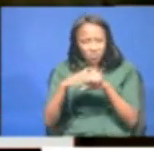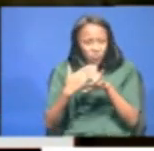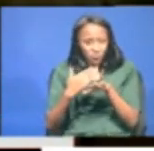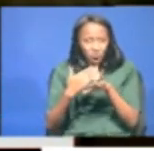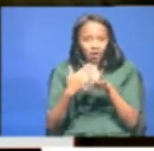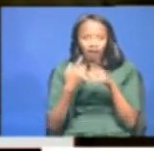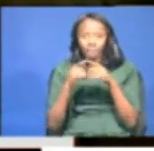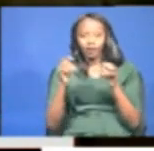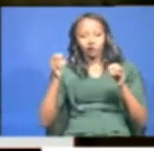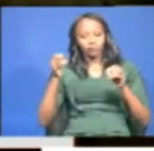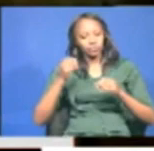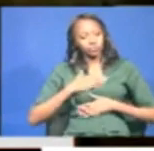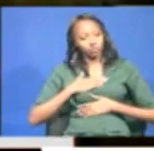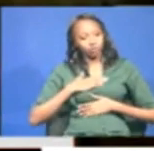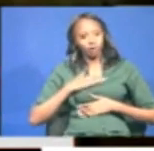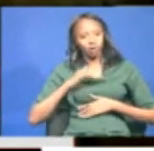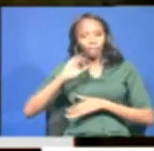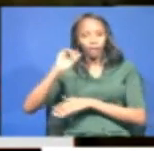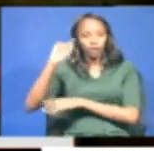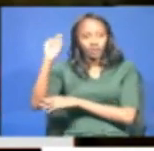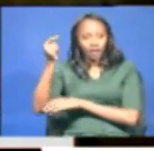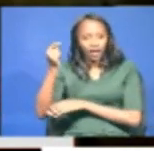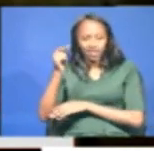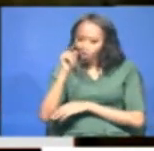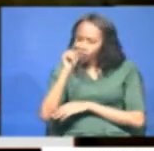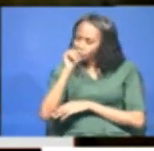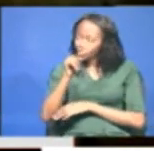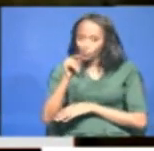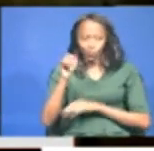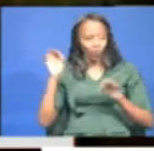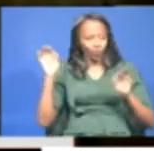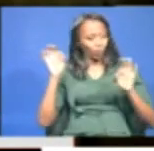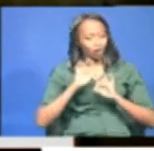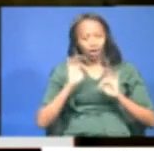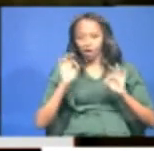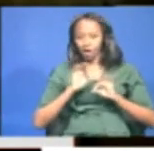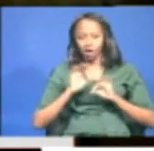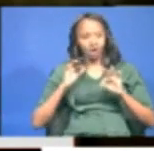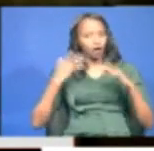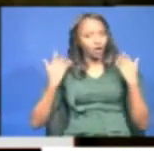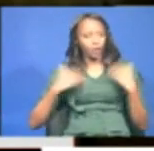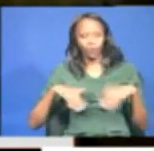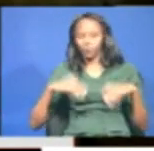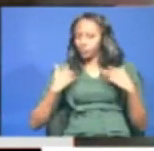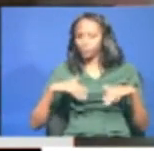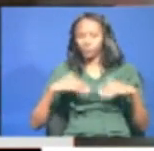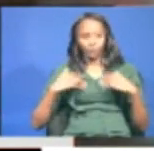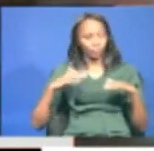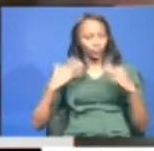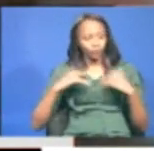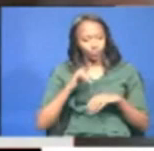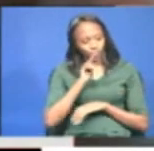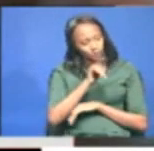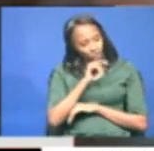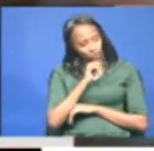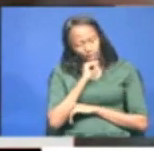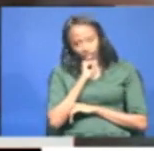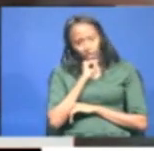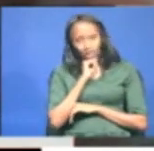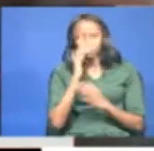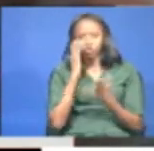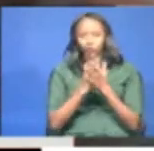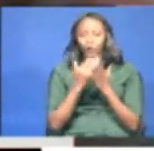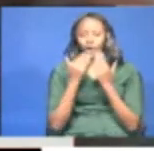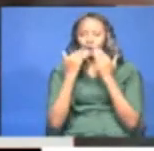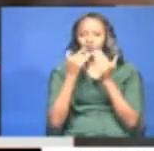watu wa mlima, nyinyi ni watu ya maajabu. Nyinyi ni watu ya maajabu. I really want to thank you